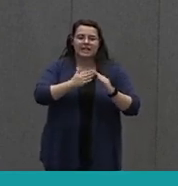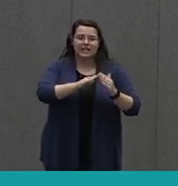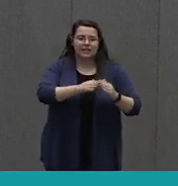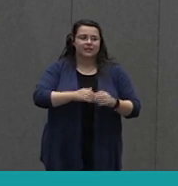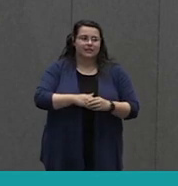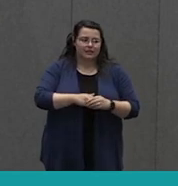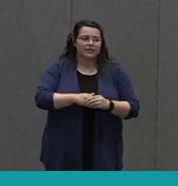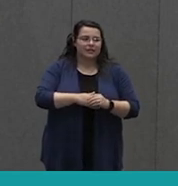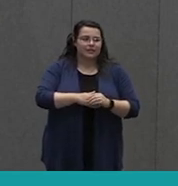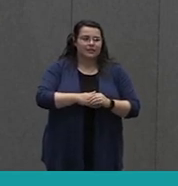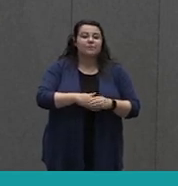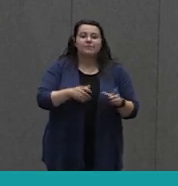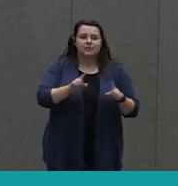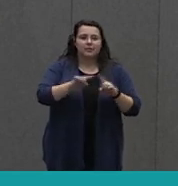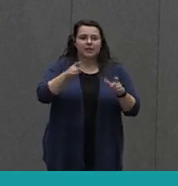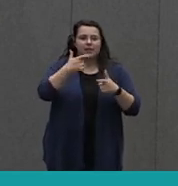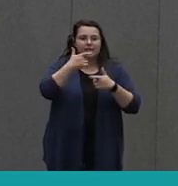Community.